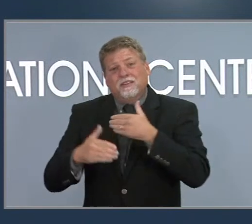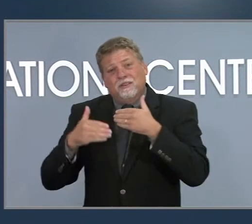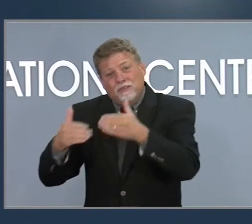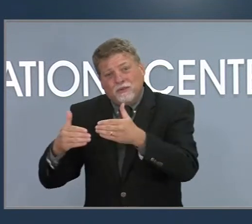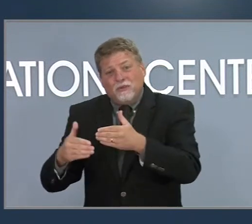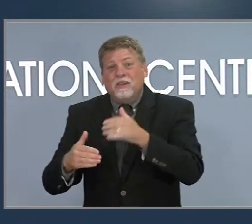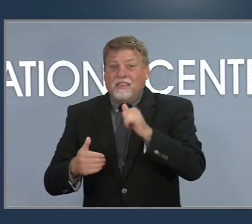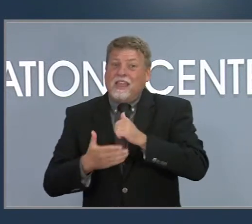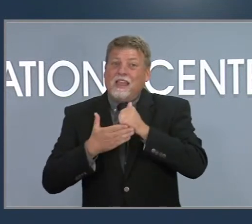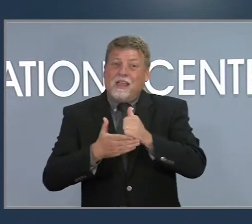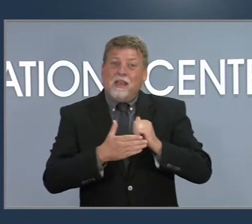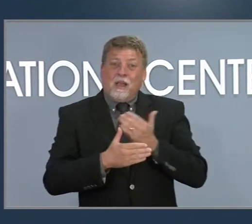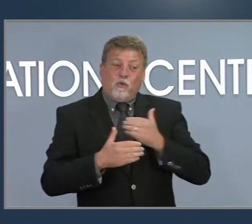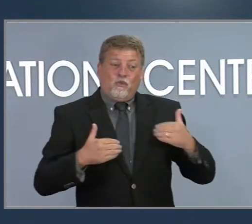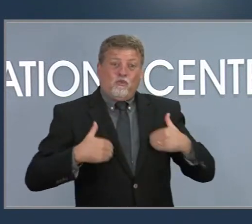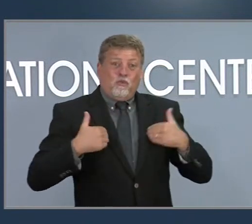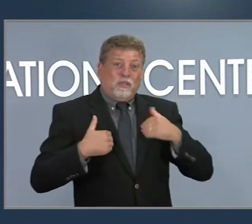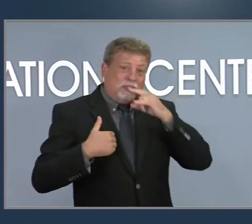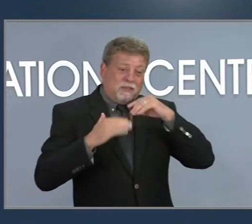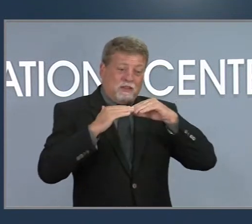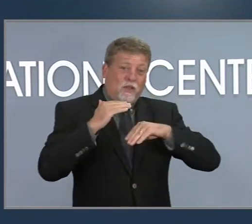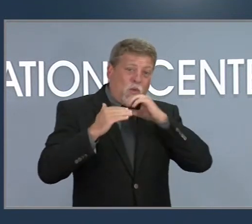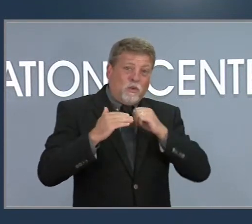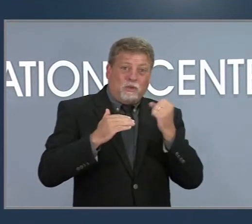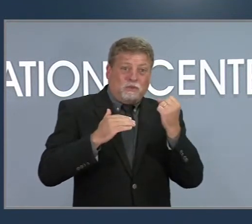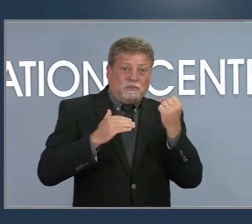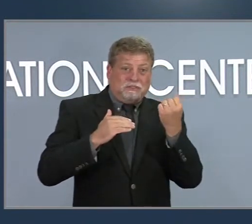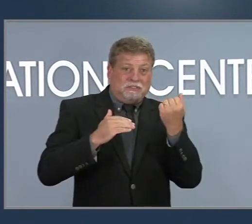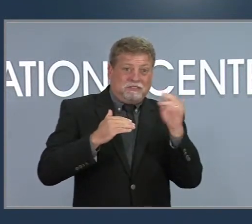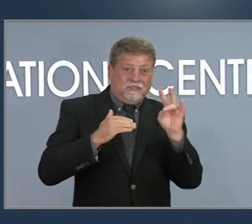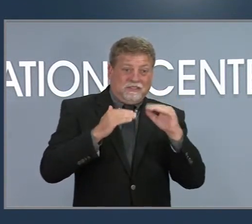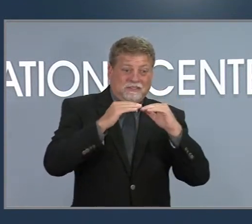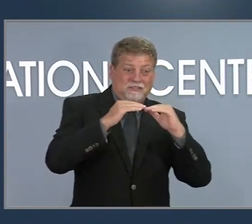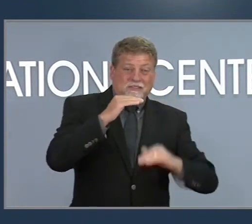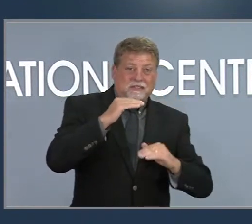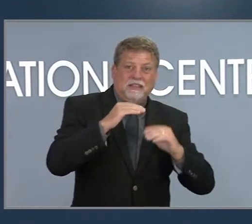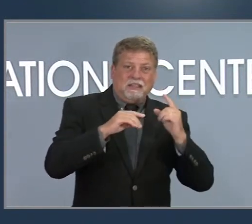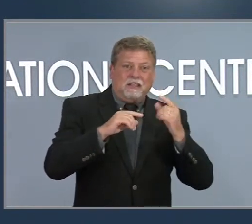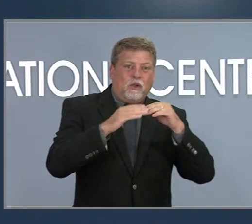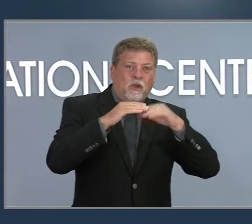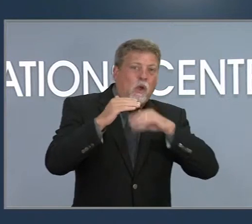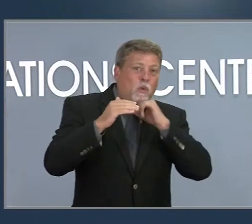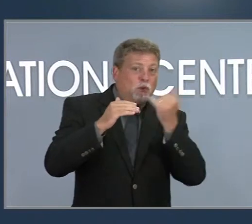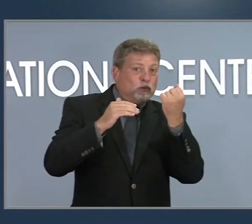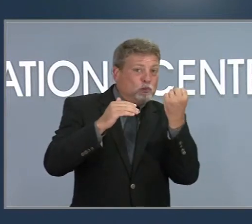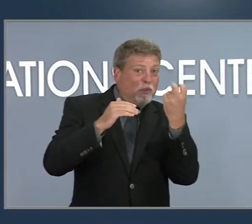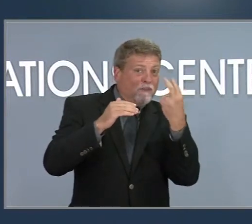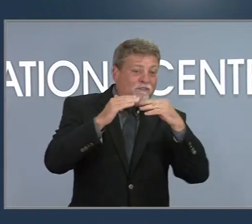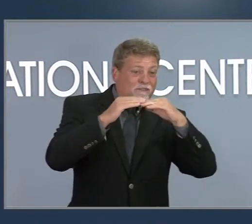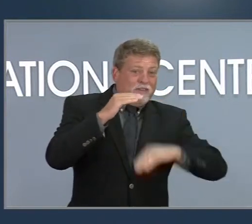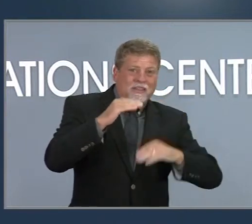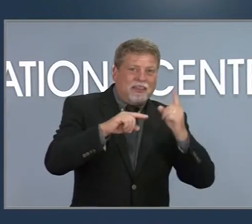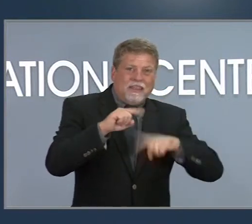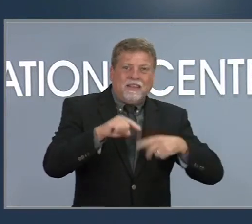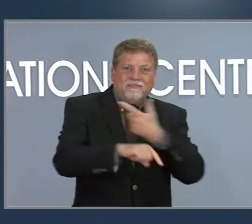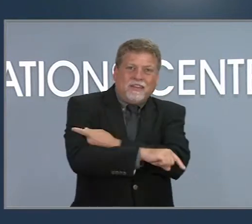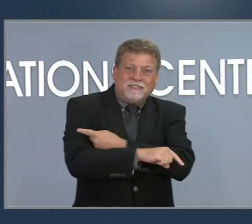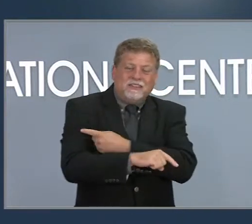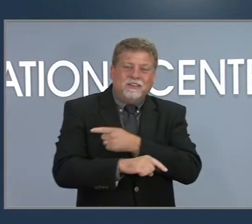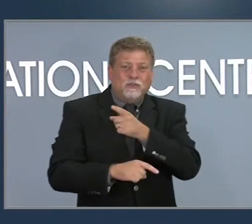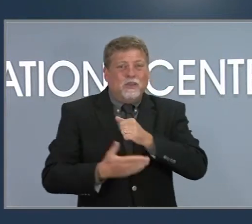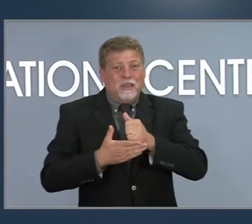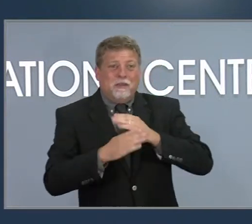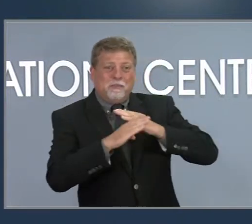On our last slide here, it shows the percent of population who are fully vaccinated by age groups. And here you can see